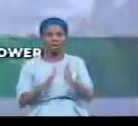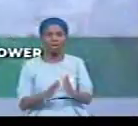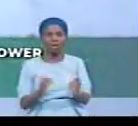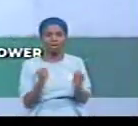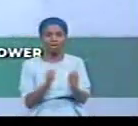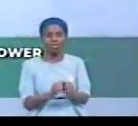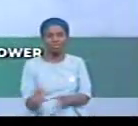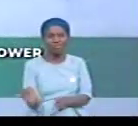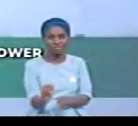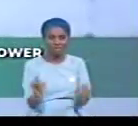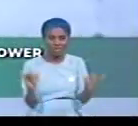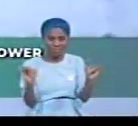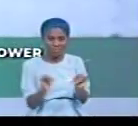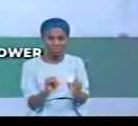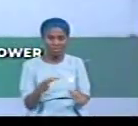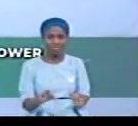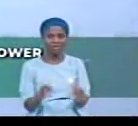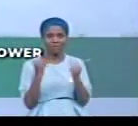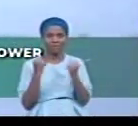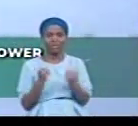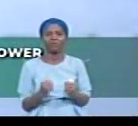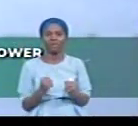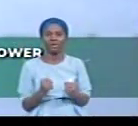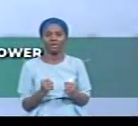of power.